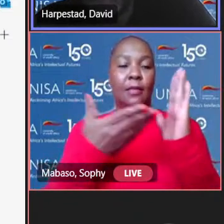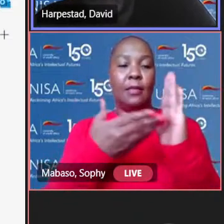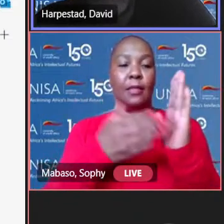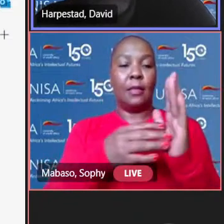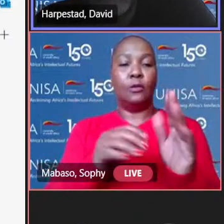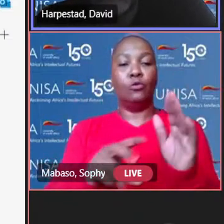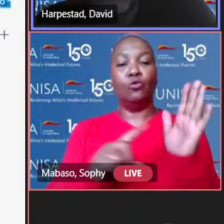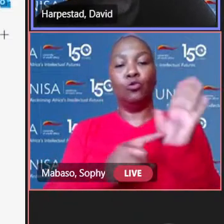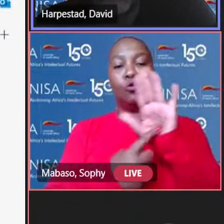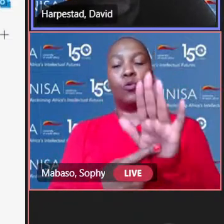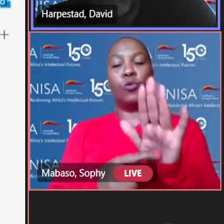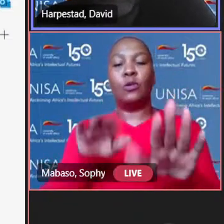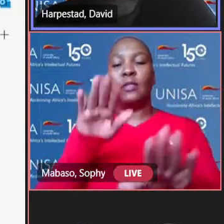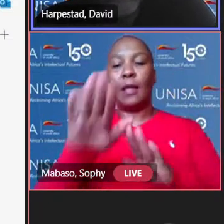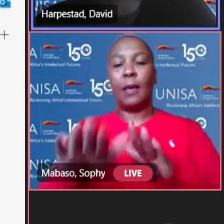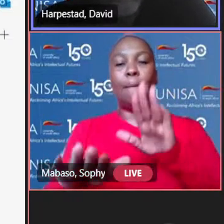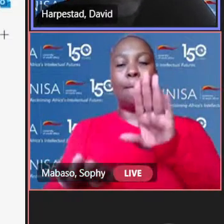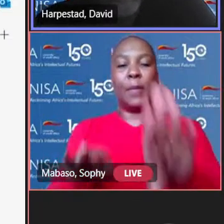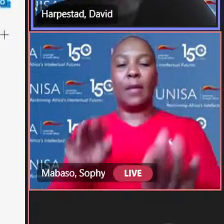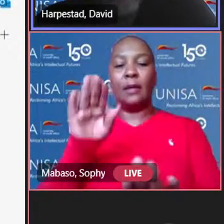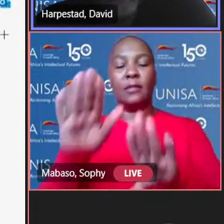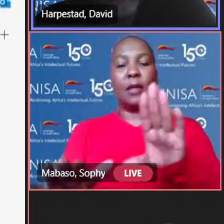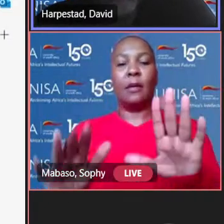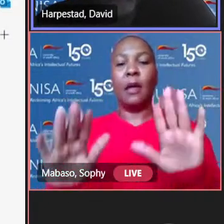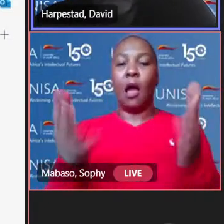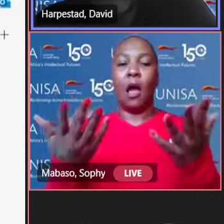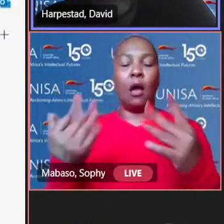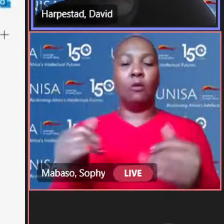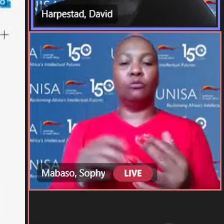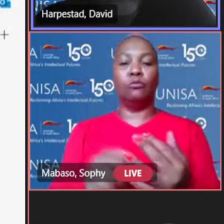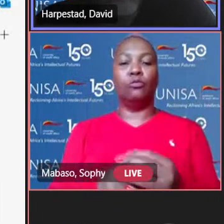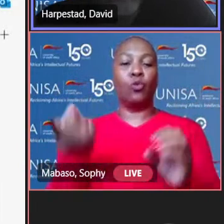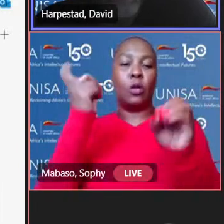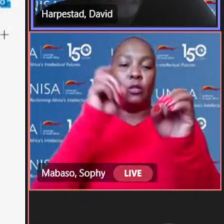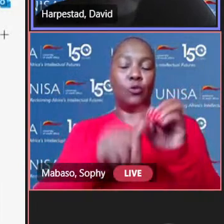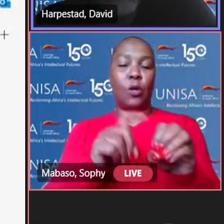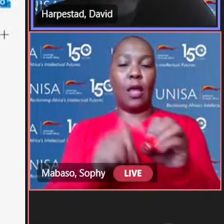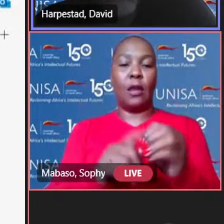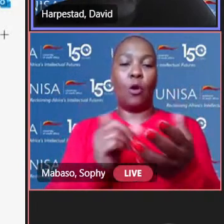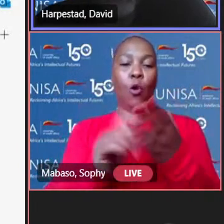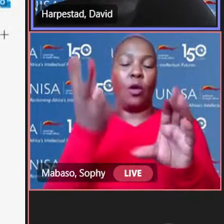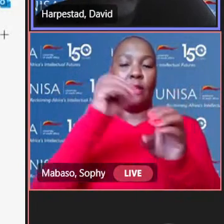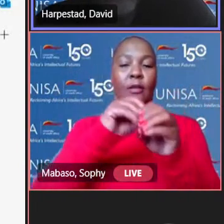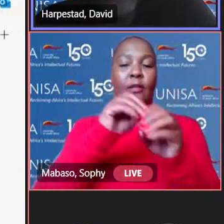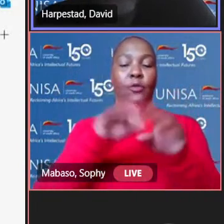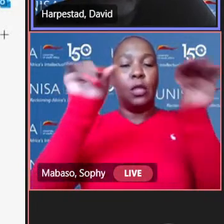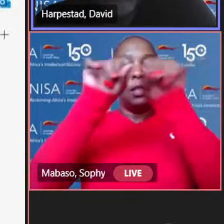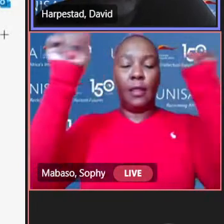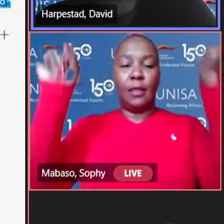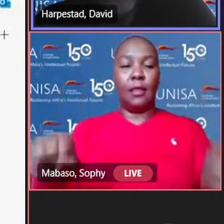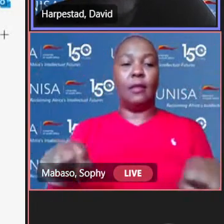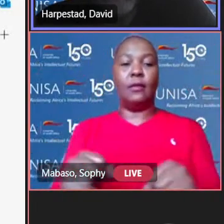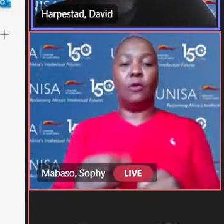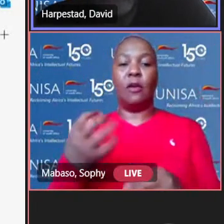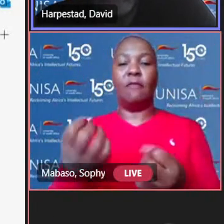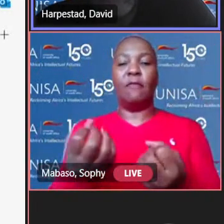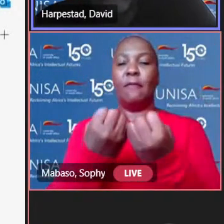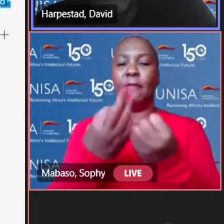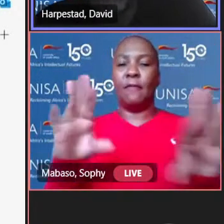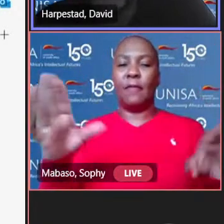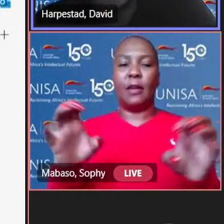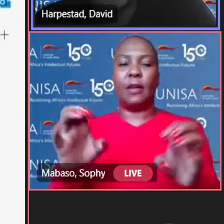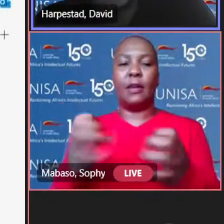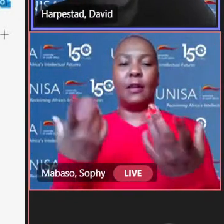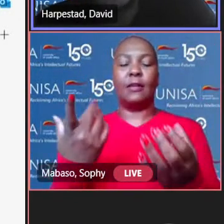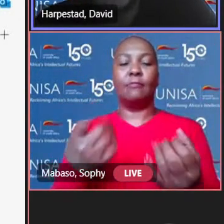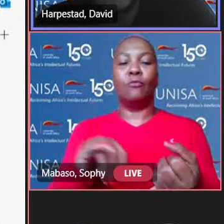step how to join or log into the system. And then we've got a whole bunch of free courses that you can